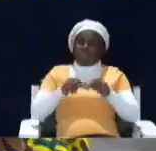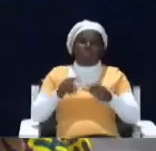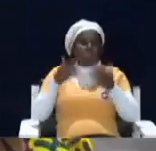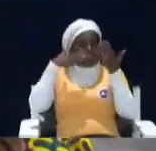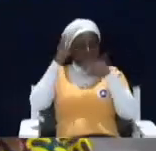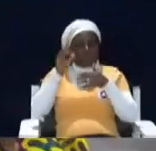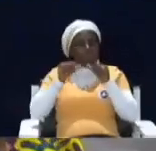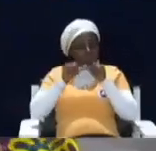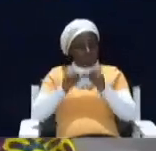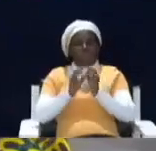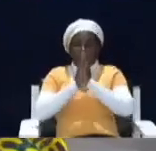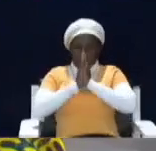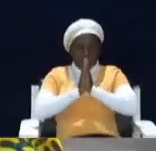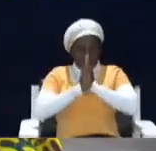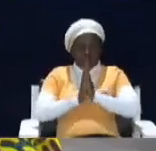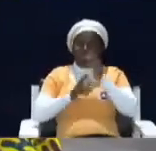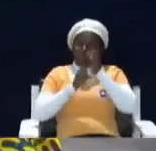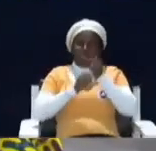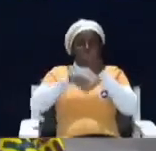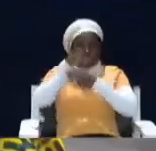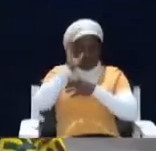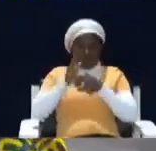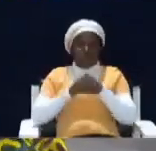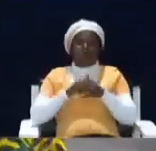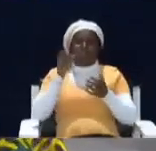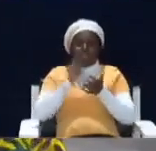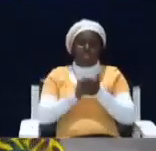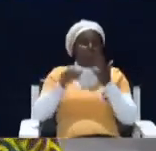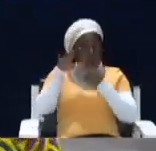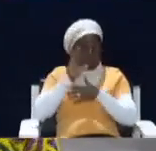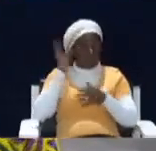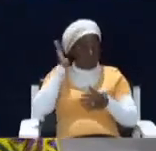of God through our Father in the Lord that the Lord will fight our